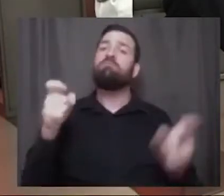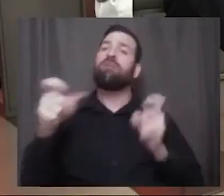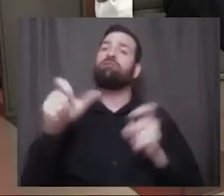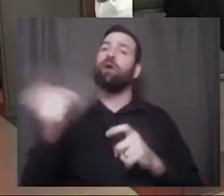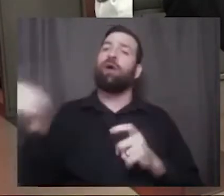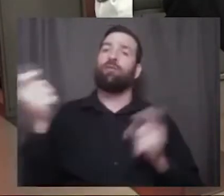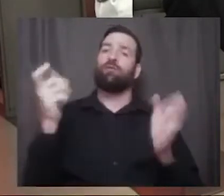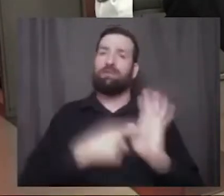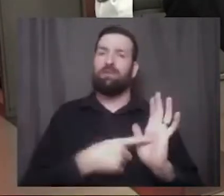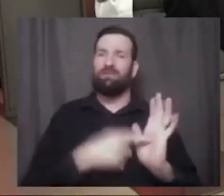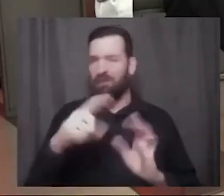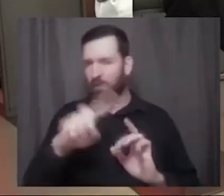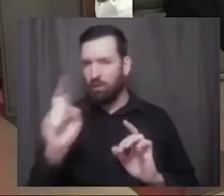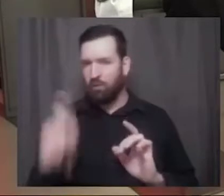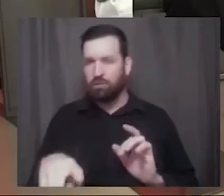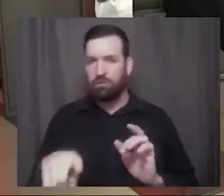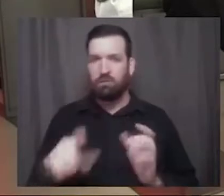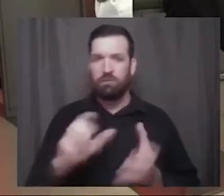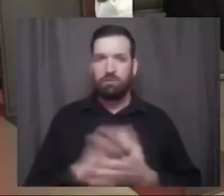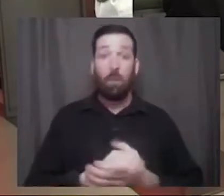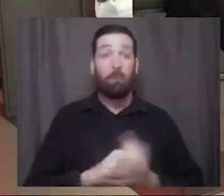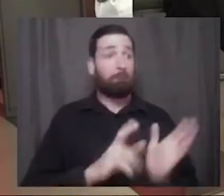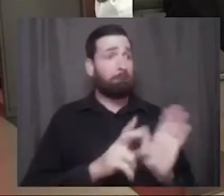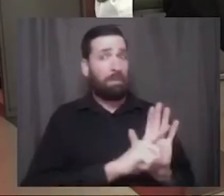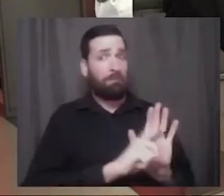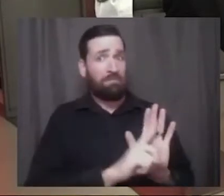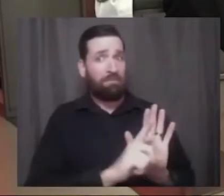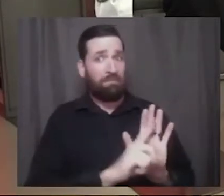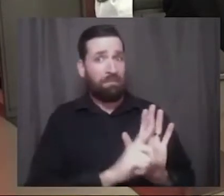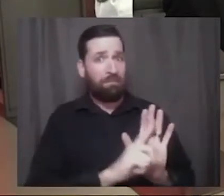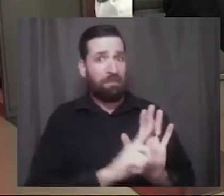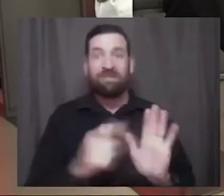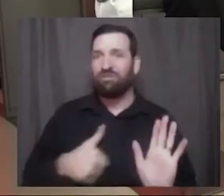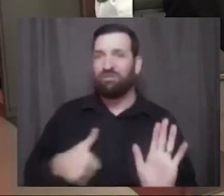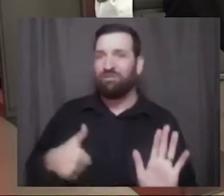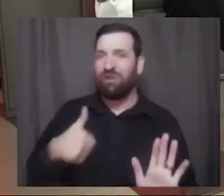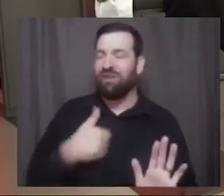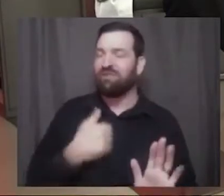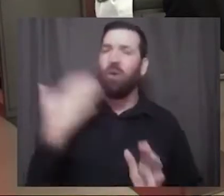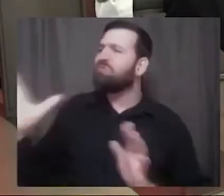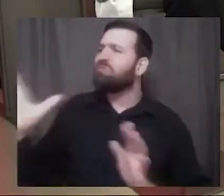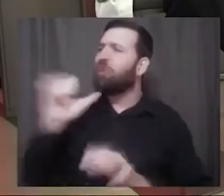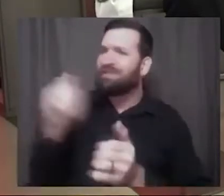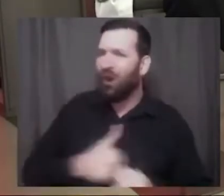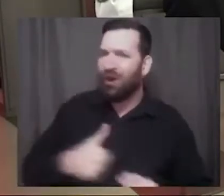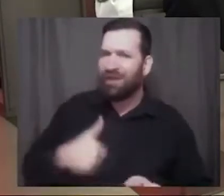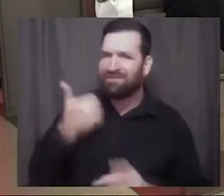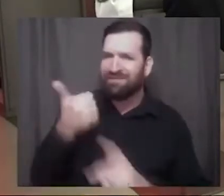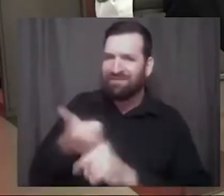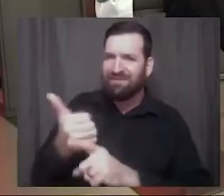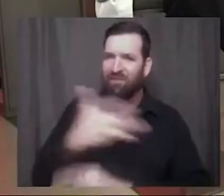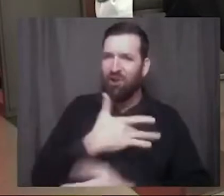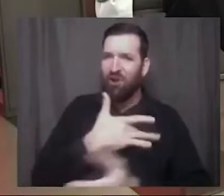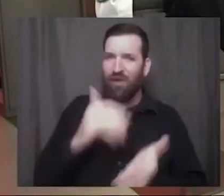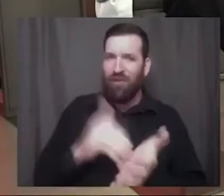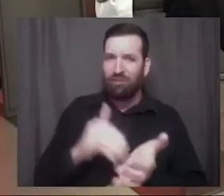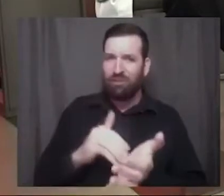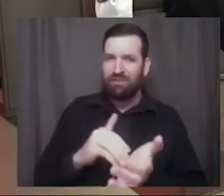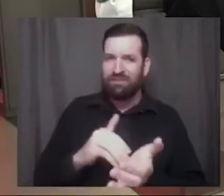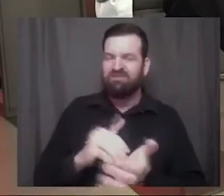have, and then if that makes, oh, your beeper's going off. Sorry. Always a doctor. Don't be sorry. You're a cardiologist. We'll let her check that